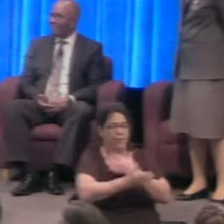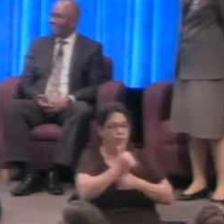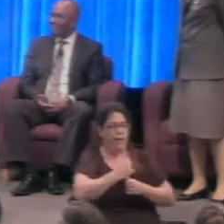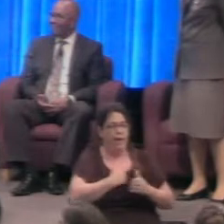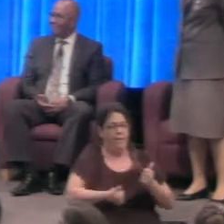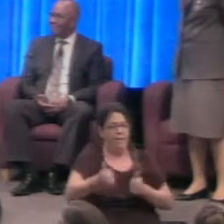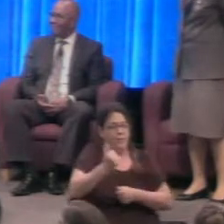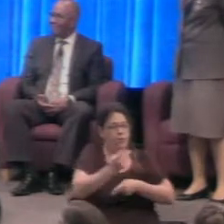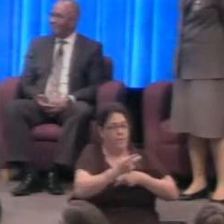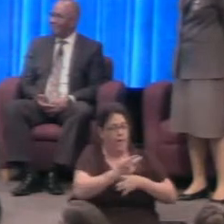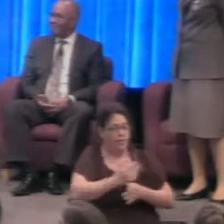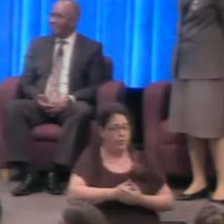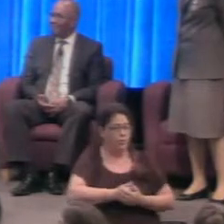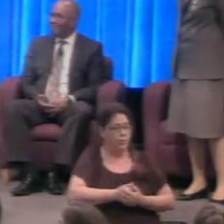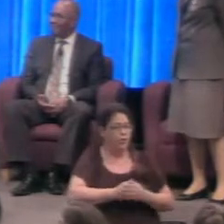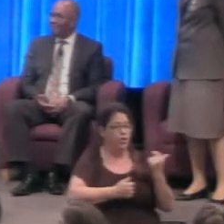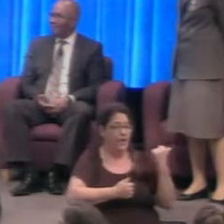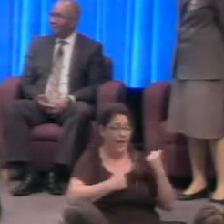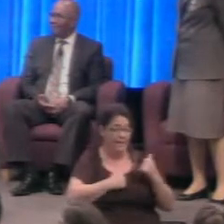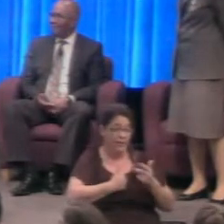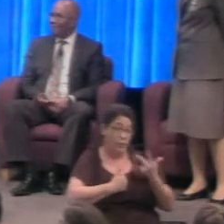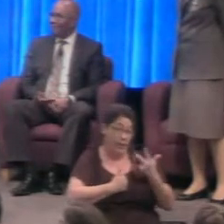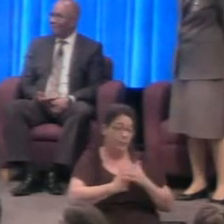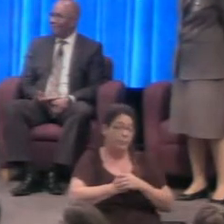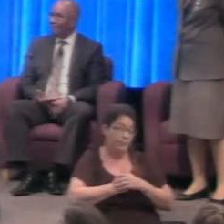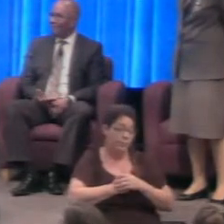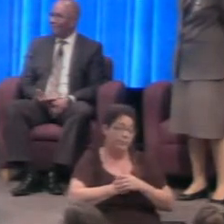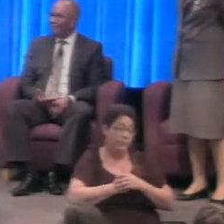superpower. Janet has 3.